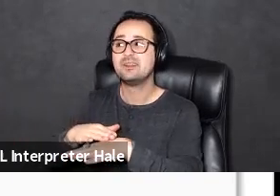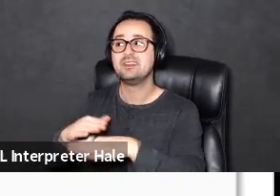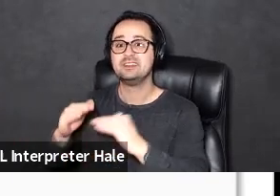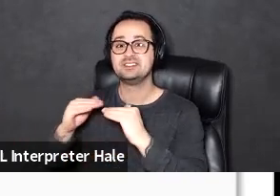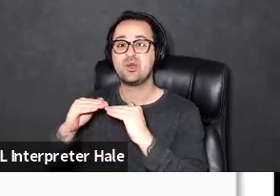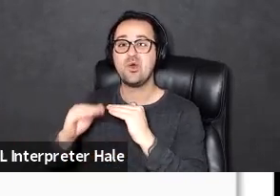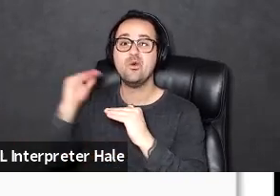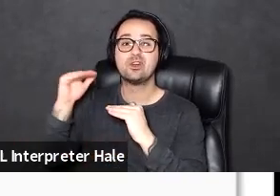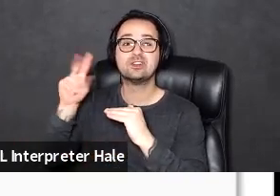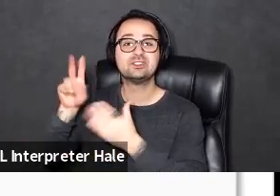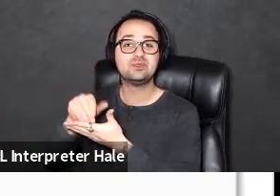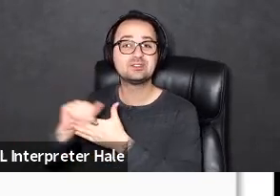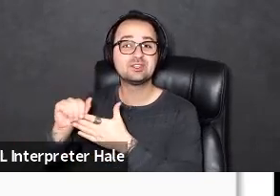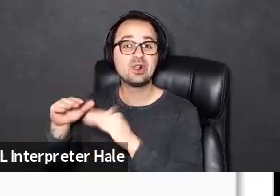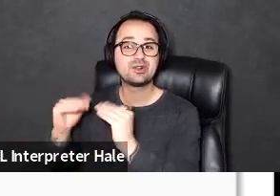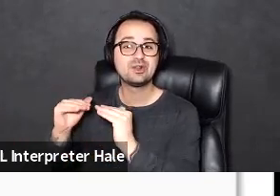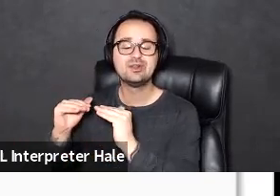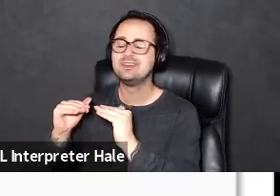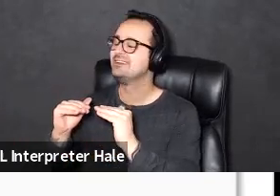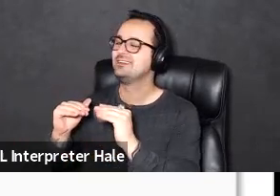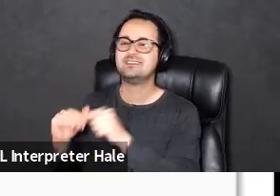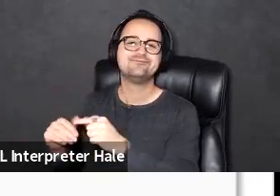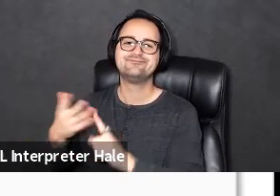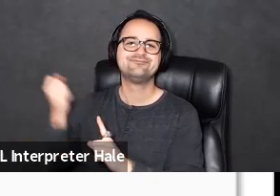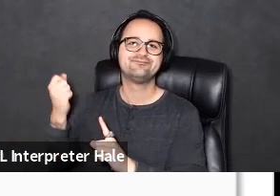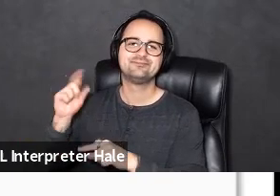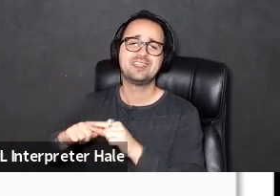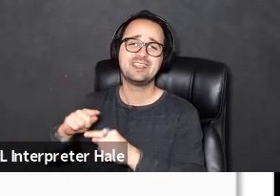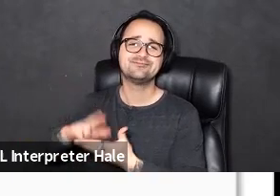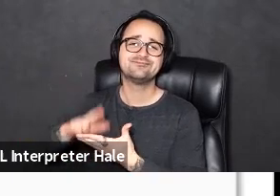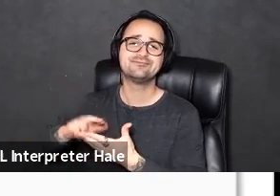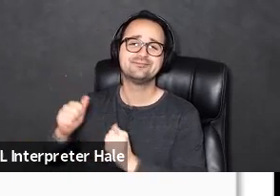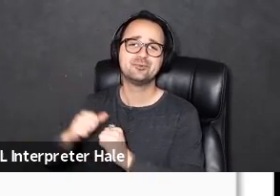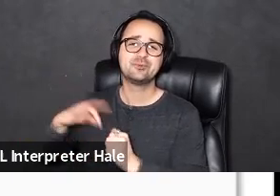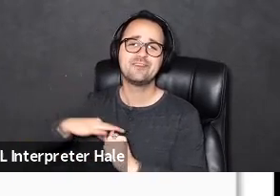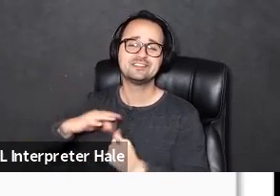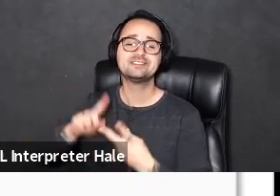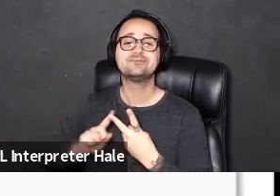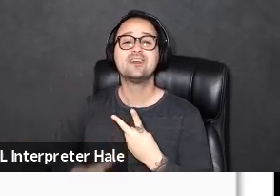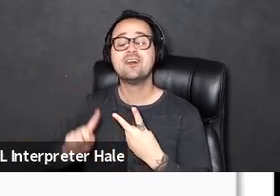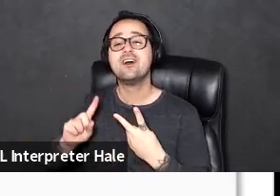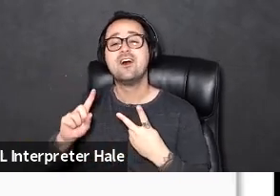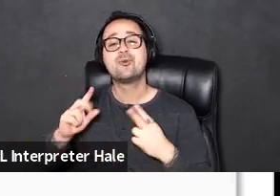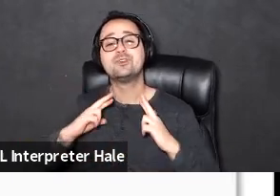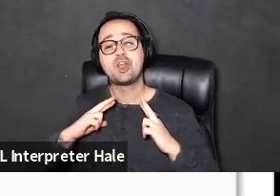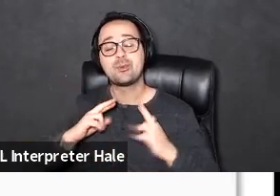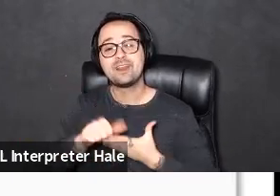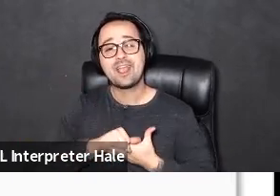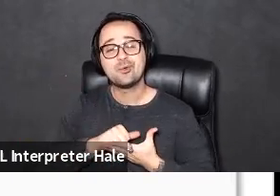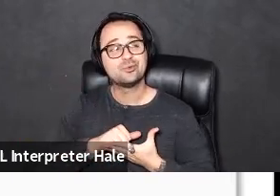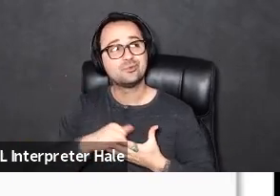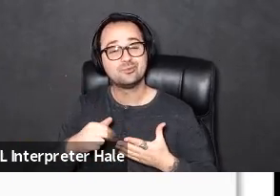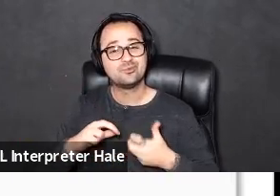the $2,000 limit, now suddenly they're disqualified from benefits. The other is with a retirement account is that